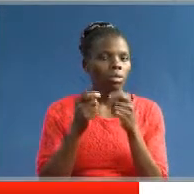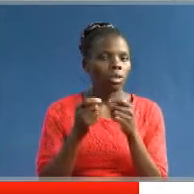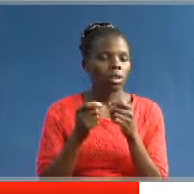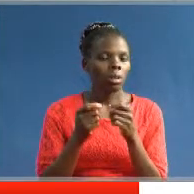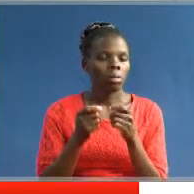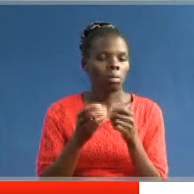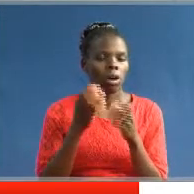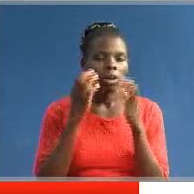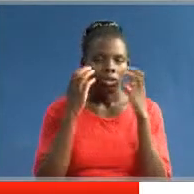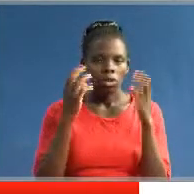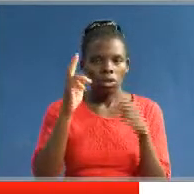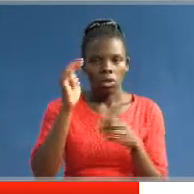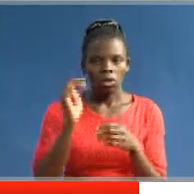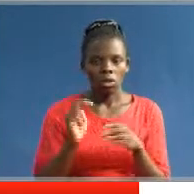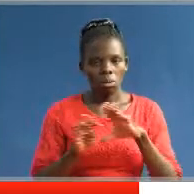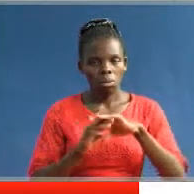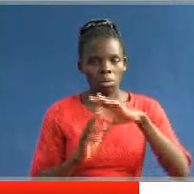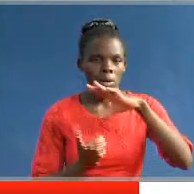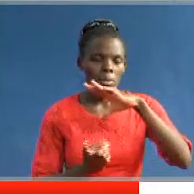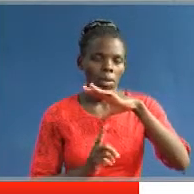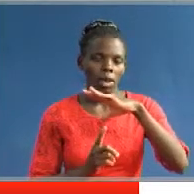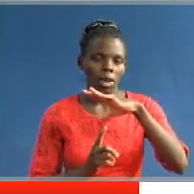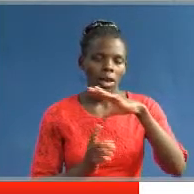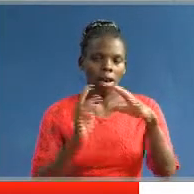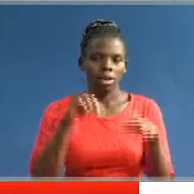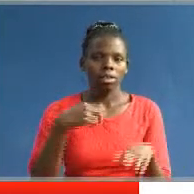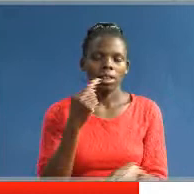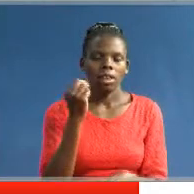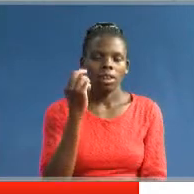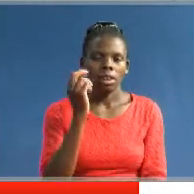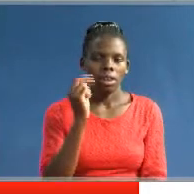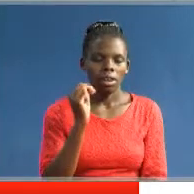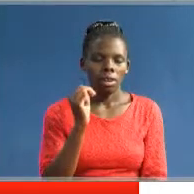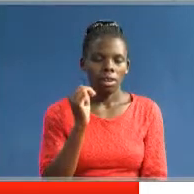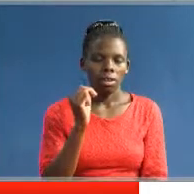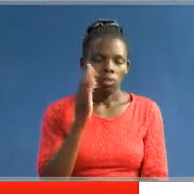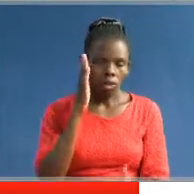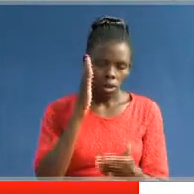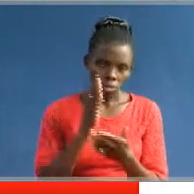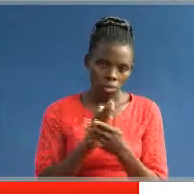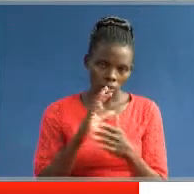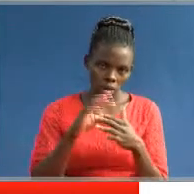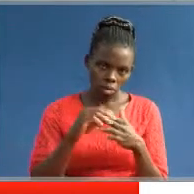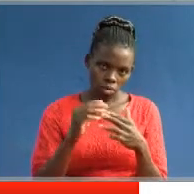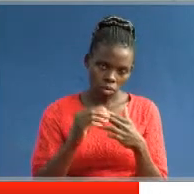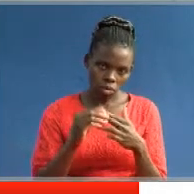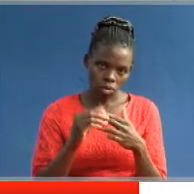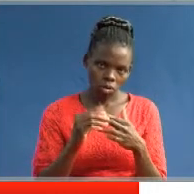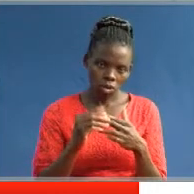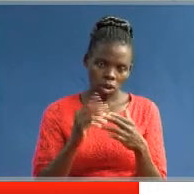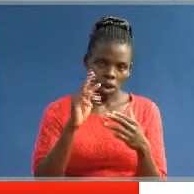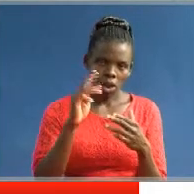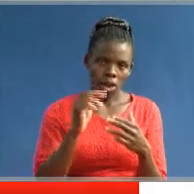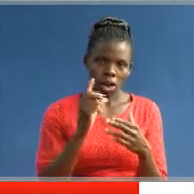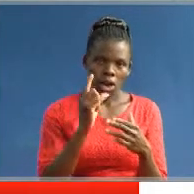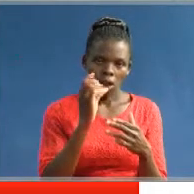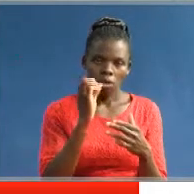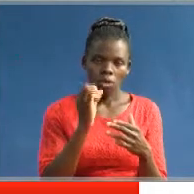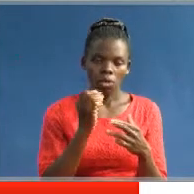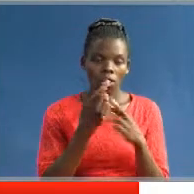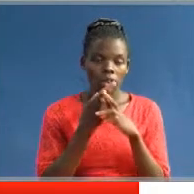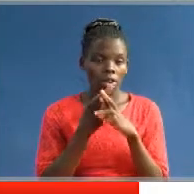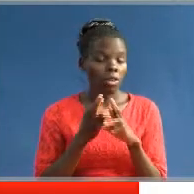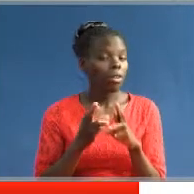by Isiolo North Member of Parliament Hassan Oda to approve the nomination of Tia Galgalo. Already,